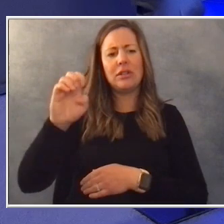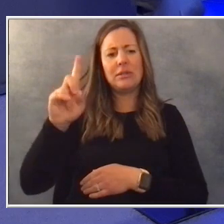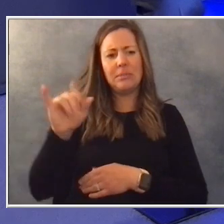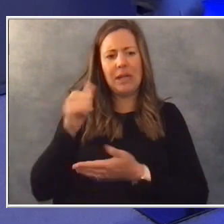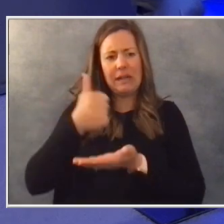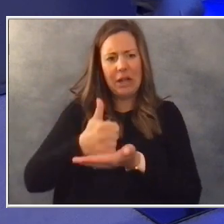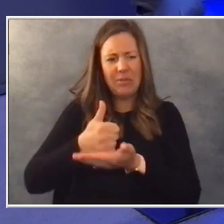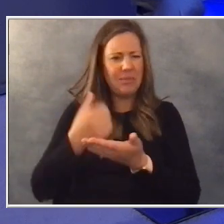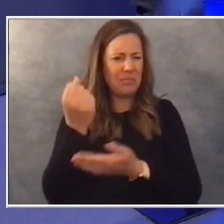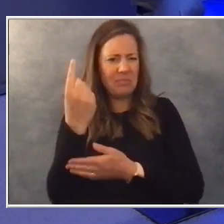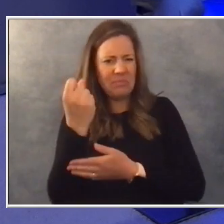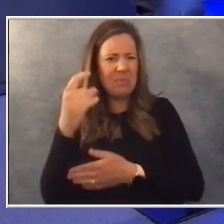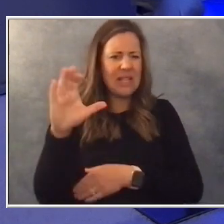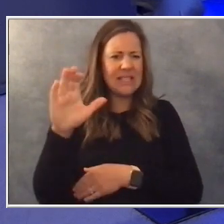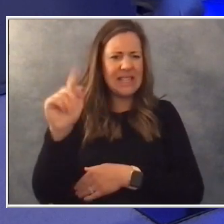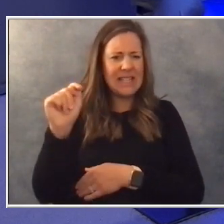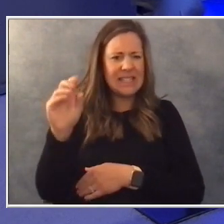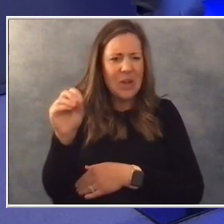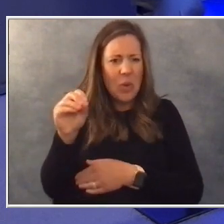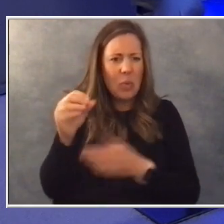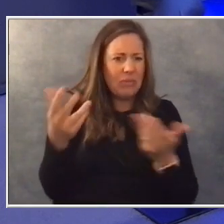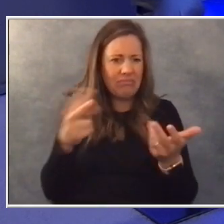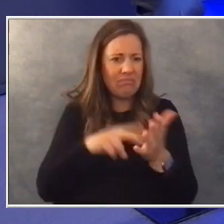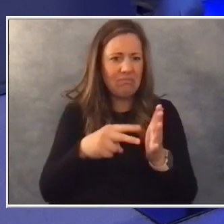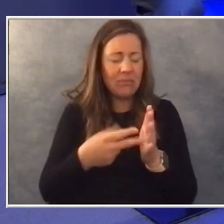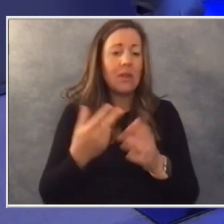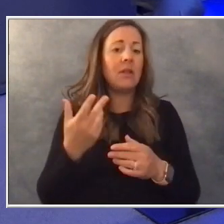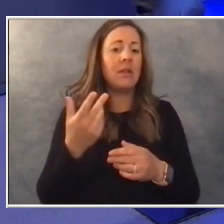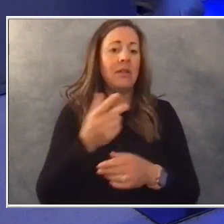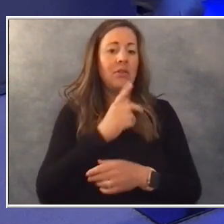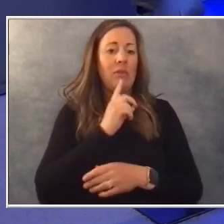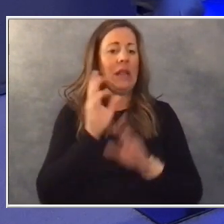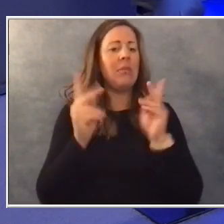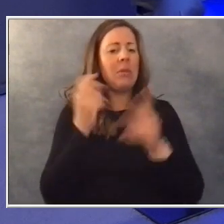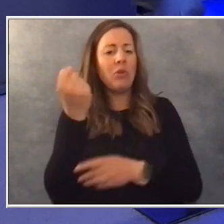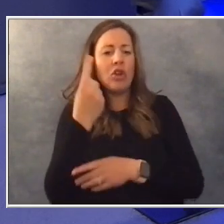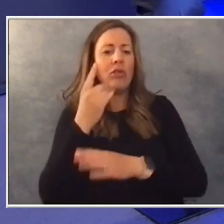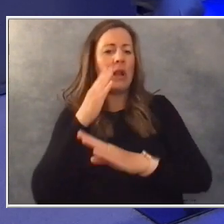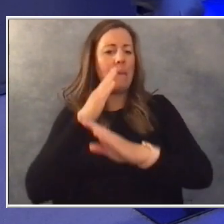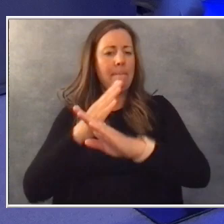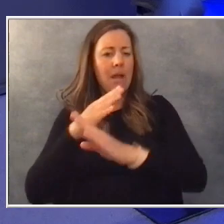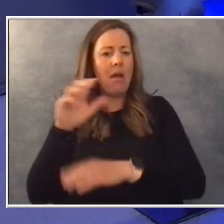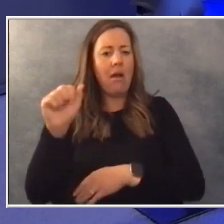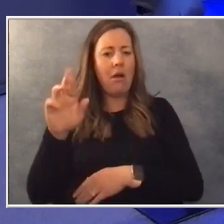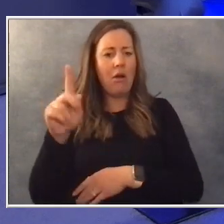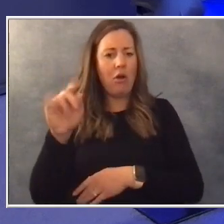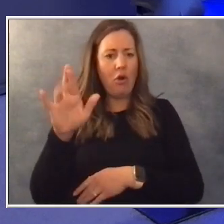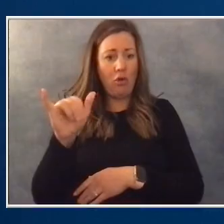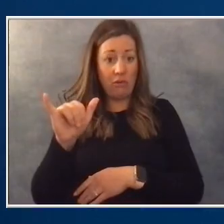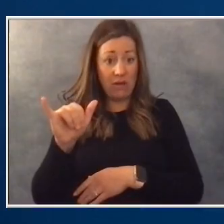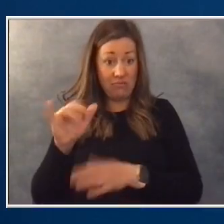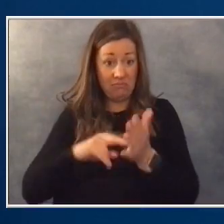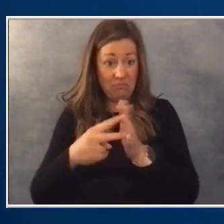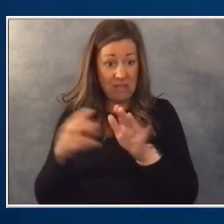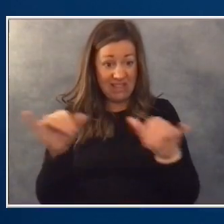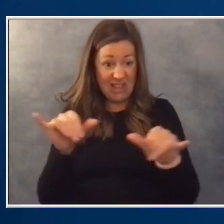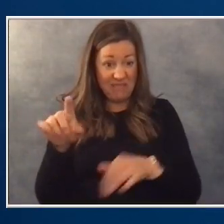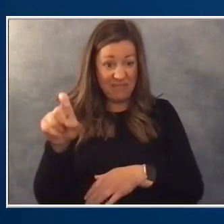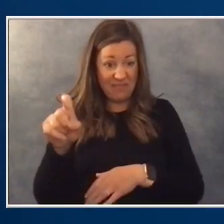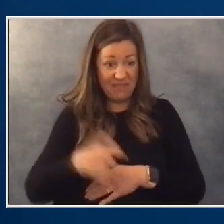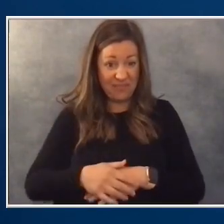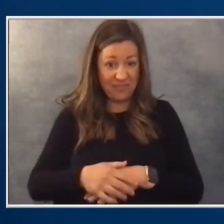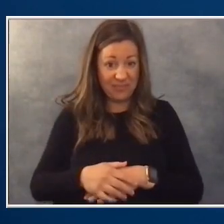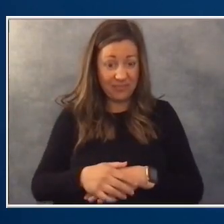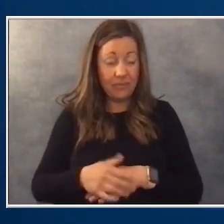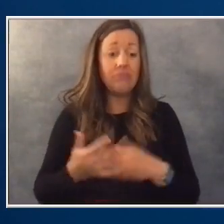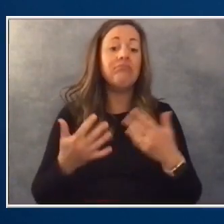CTO, a chronic total occlusion. People understand what a blocked artery is, but is that the same thing? Yeah, I mean, so there's